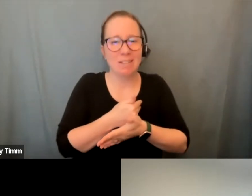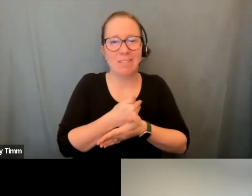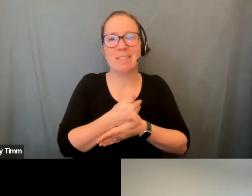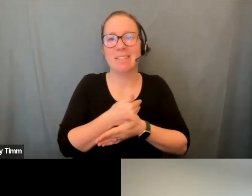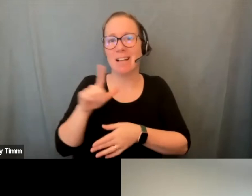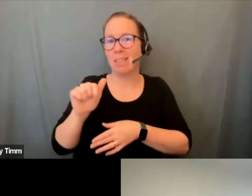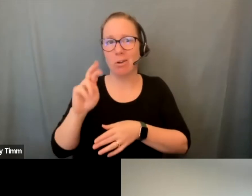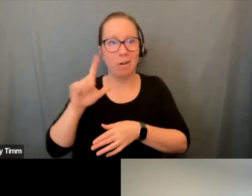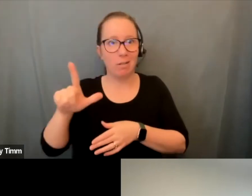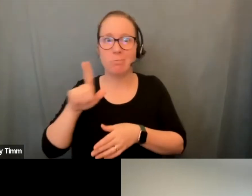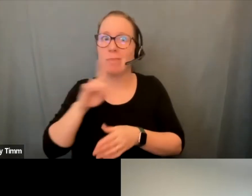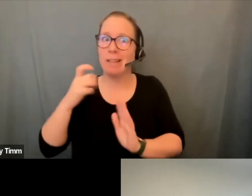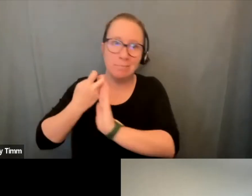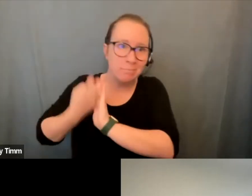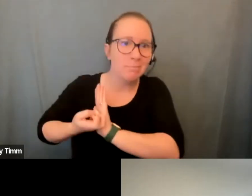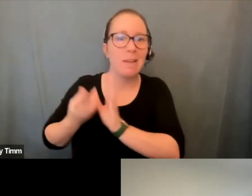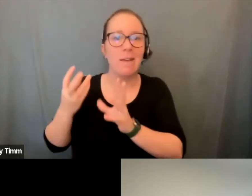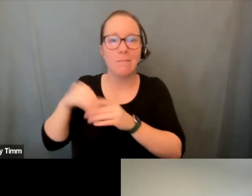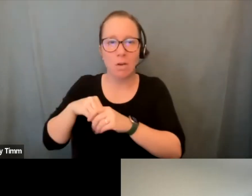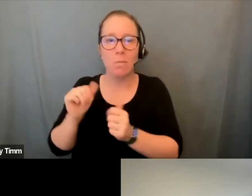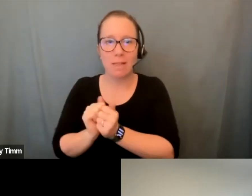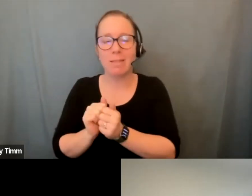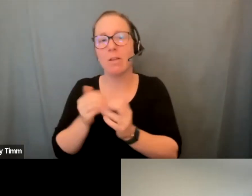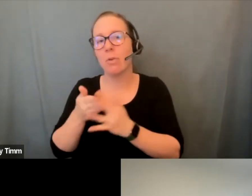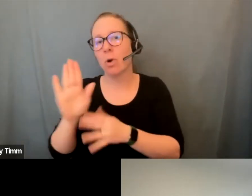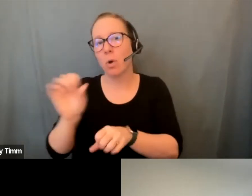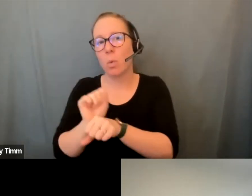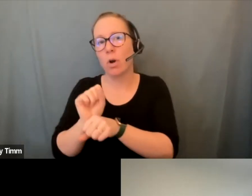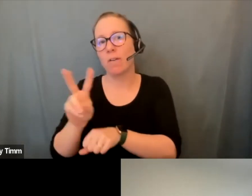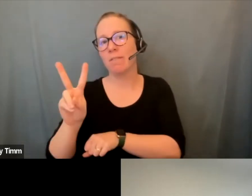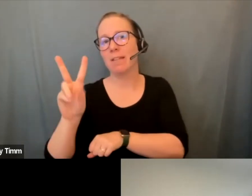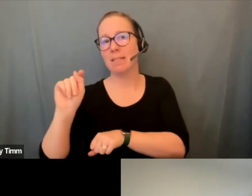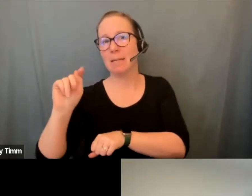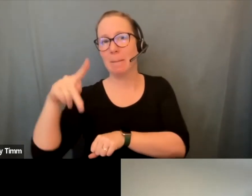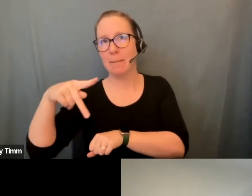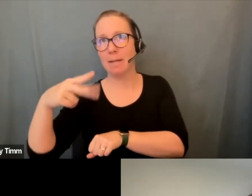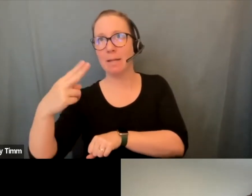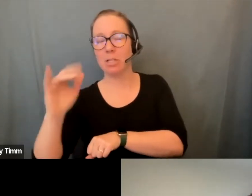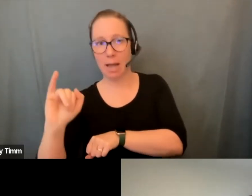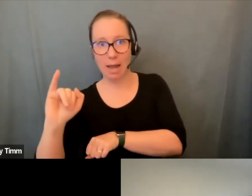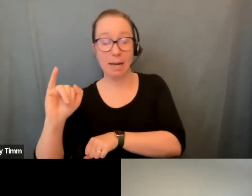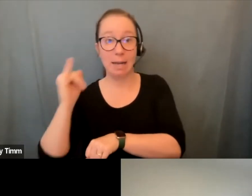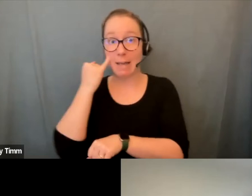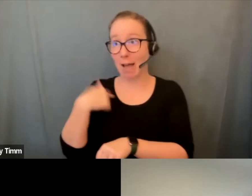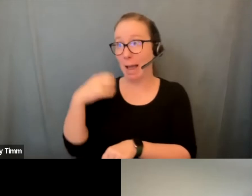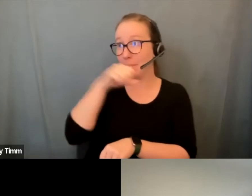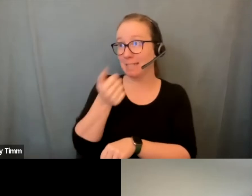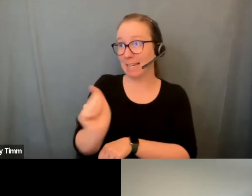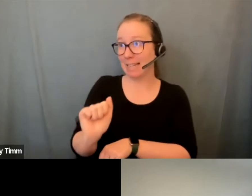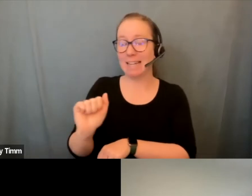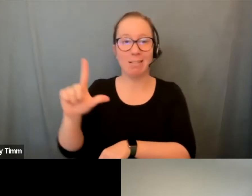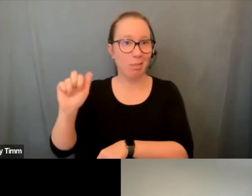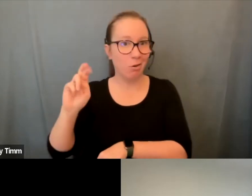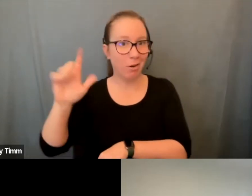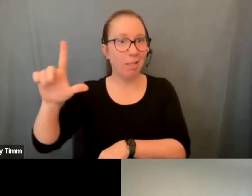deeply involved in that through her work with VTPHI. So if there's anything else I missed in this work, then she could